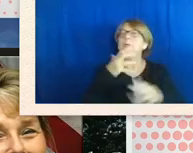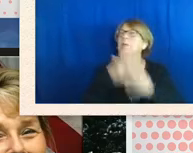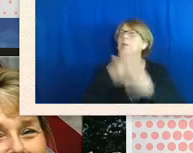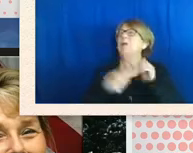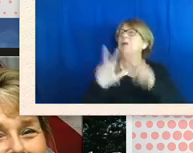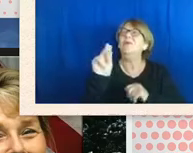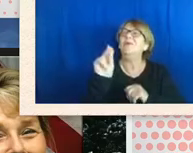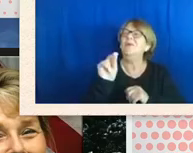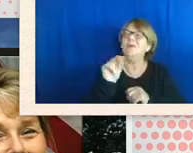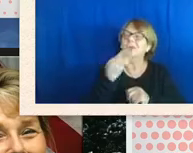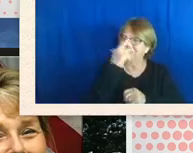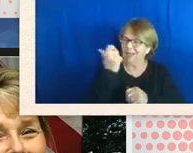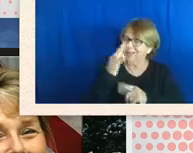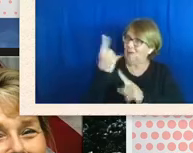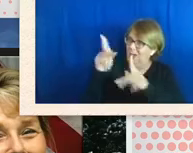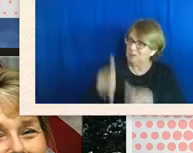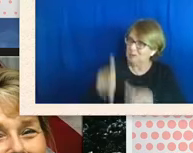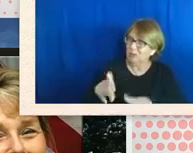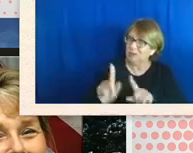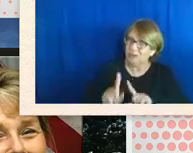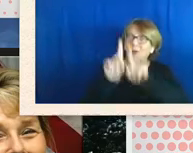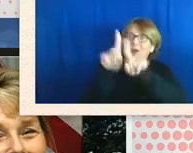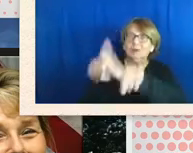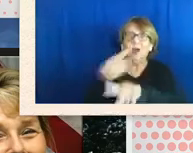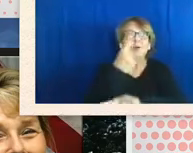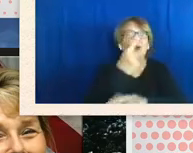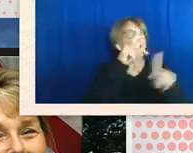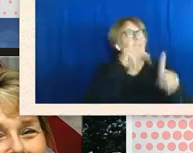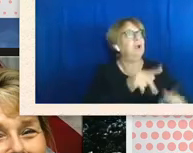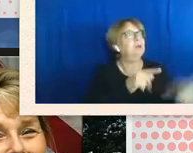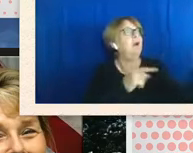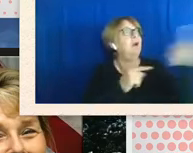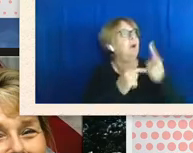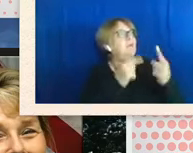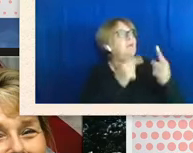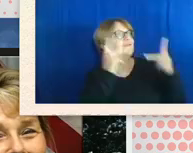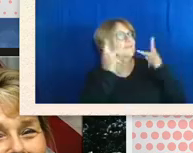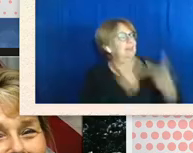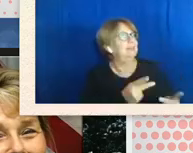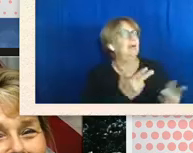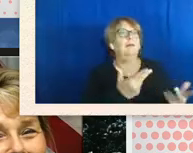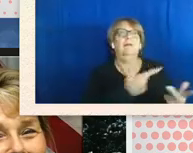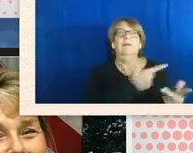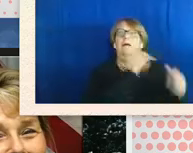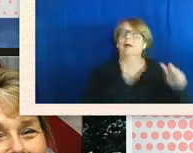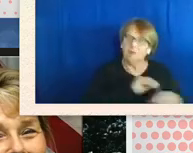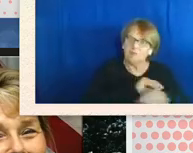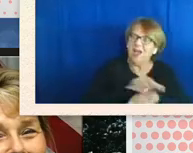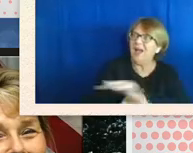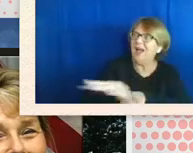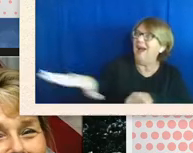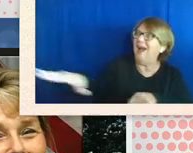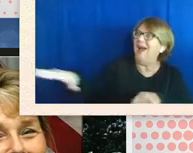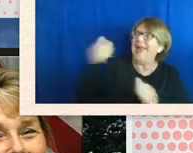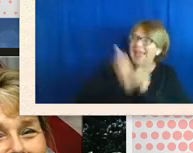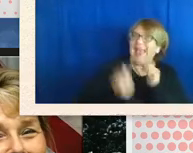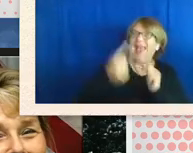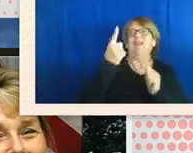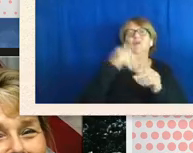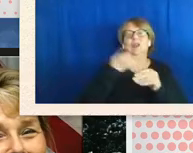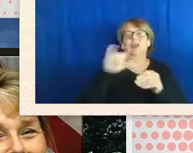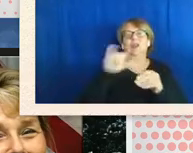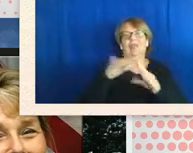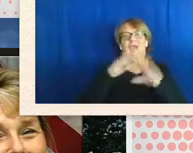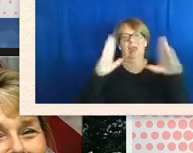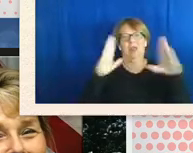person goes out or one person comes in to visit, it can affect every single person in that home, the people working there